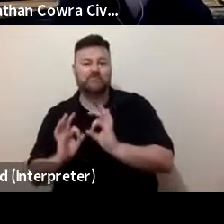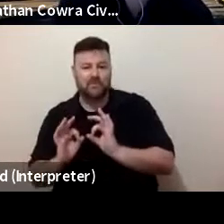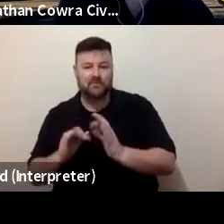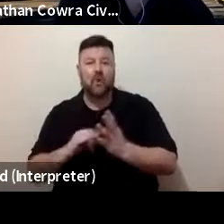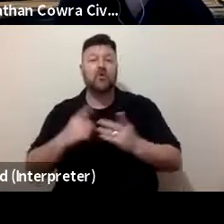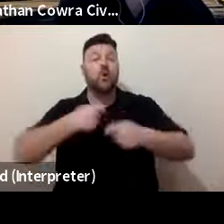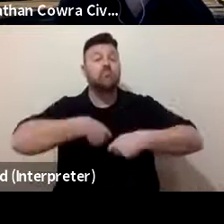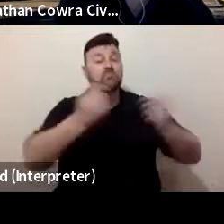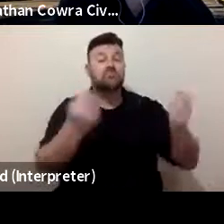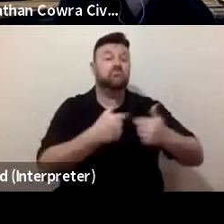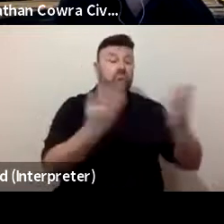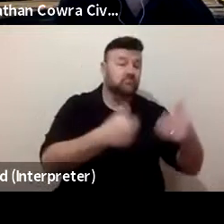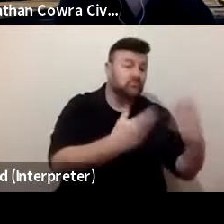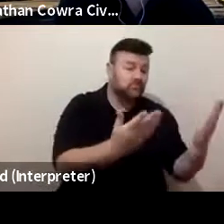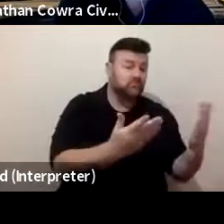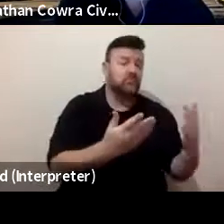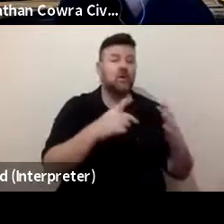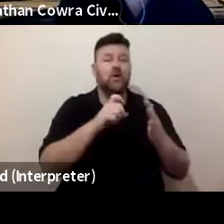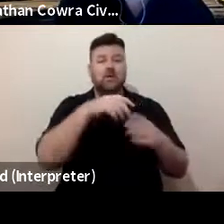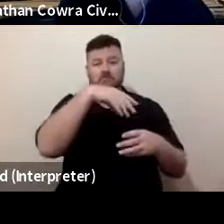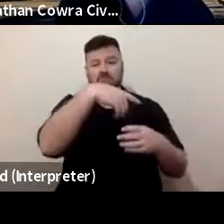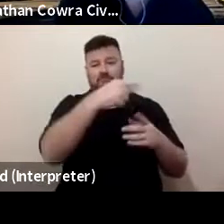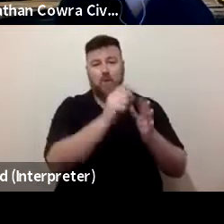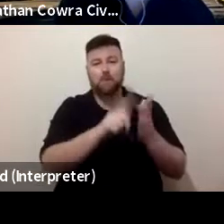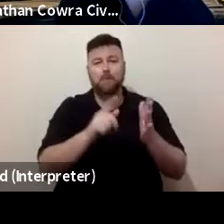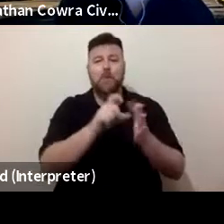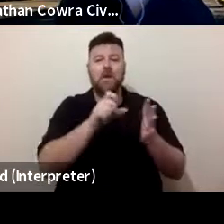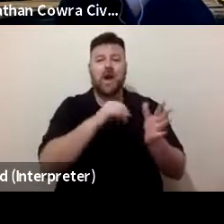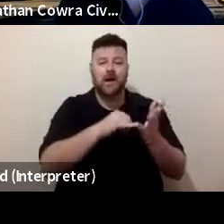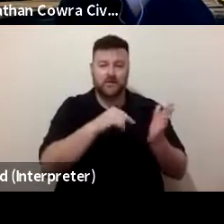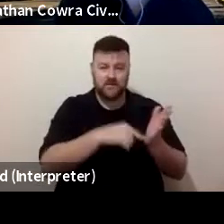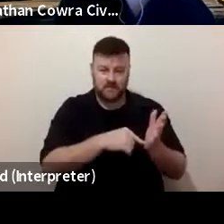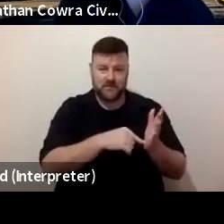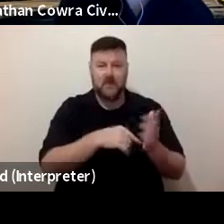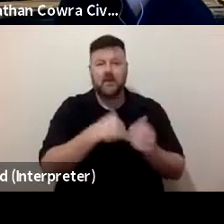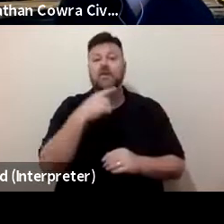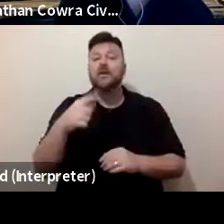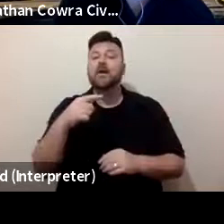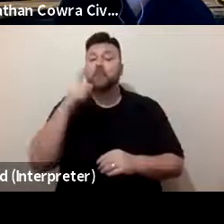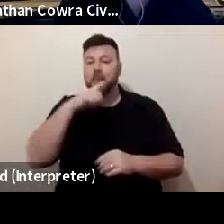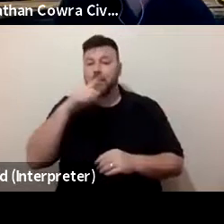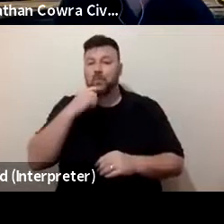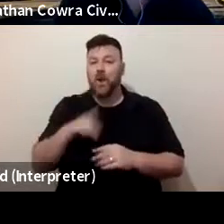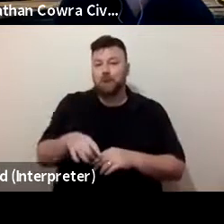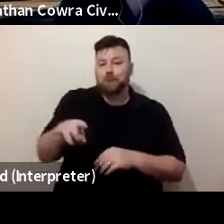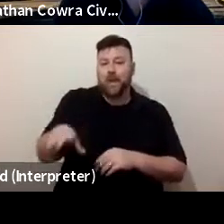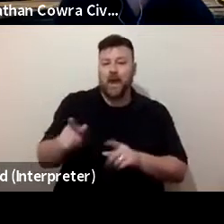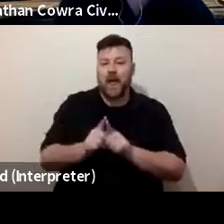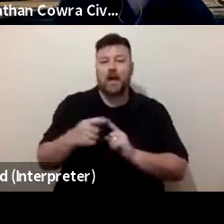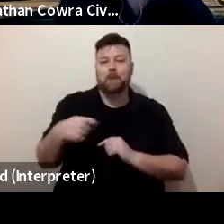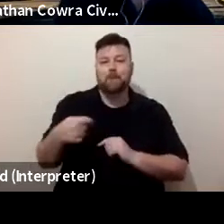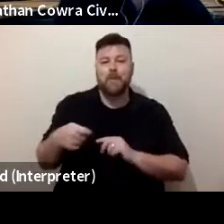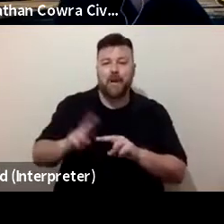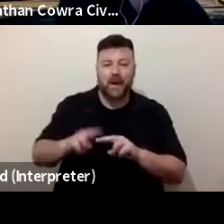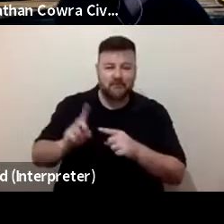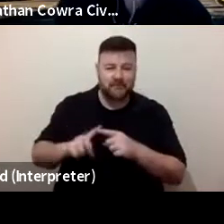and then people would pay a $2 a month sort of membership fee to get the special stuff. So what